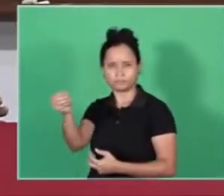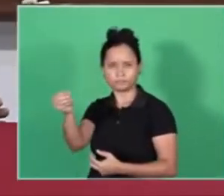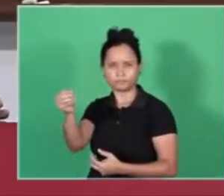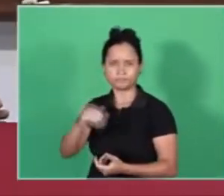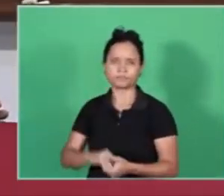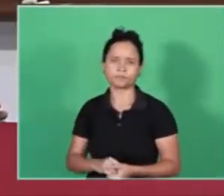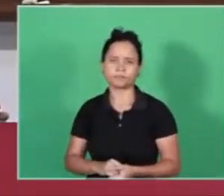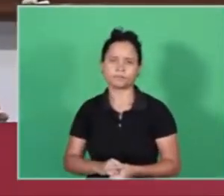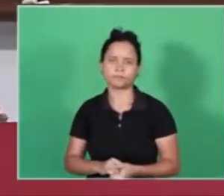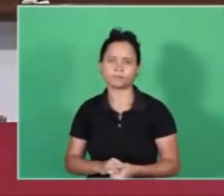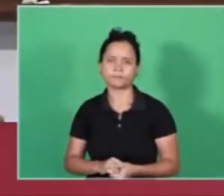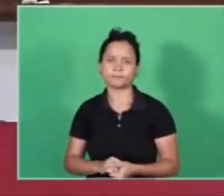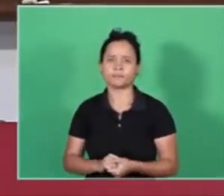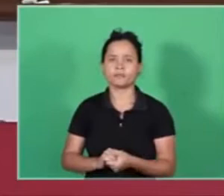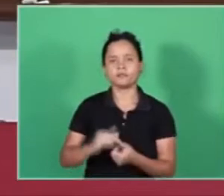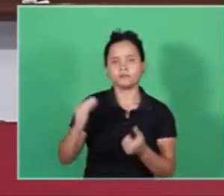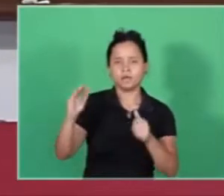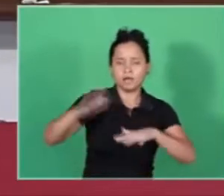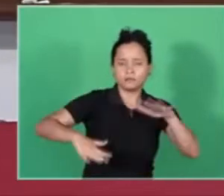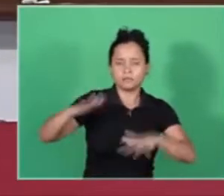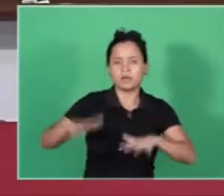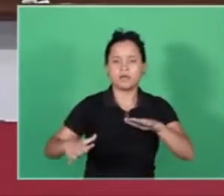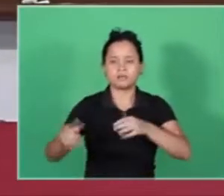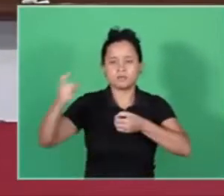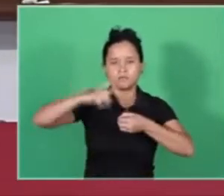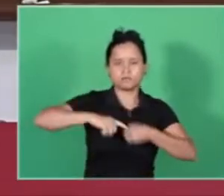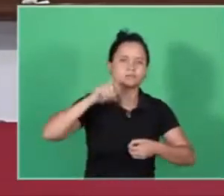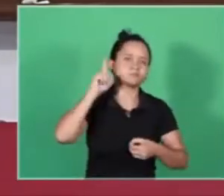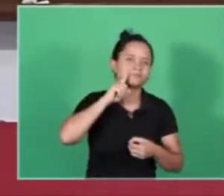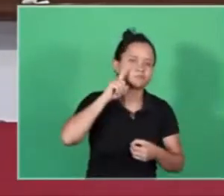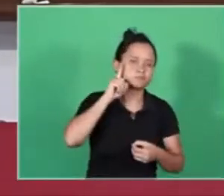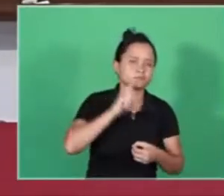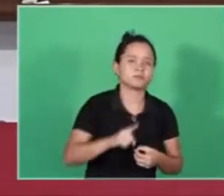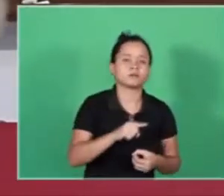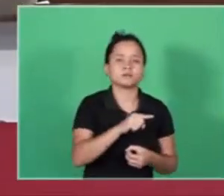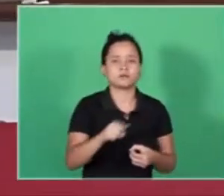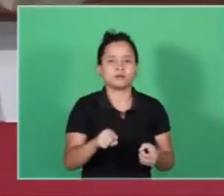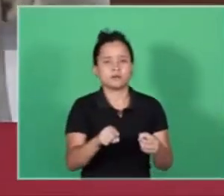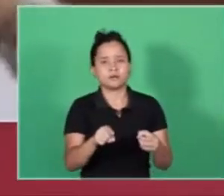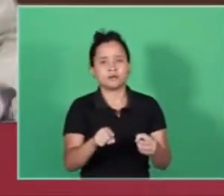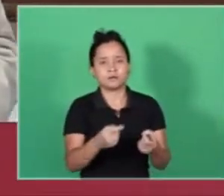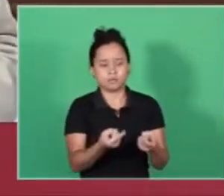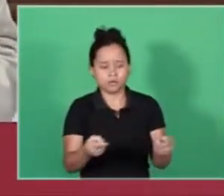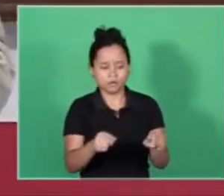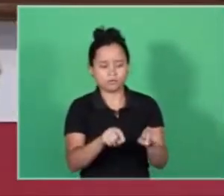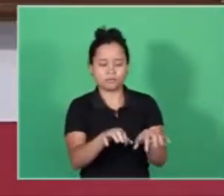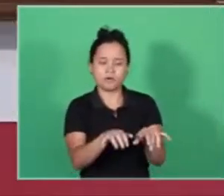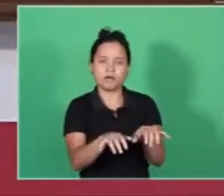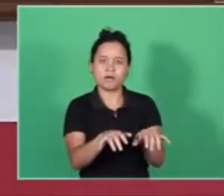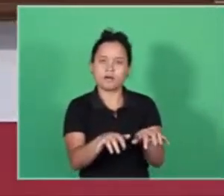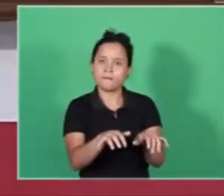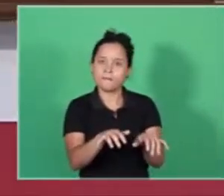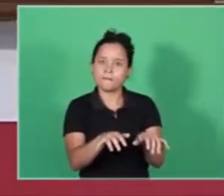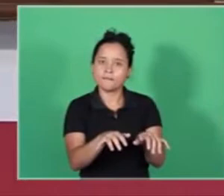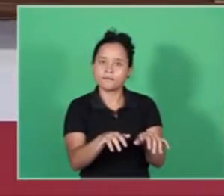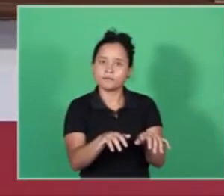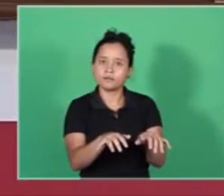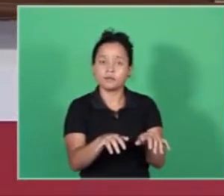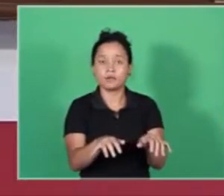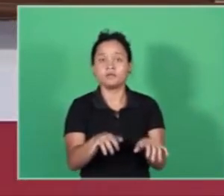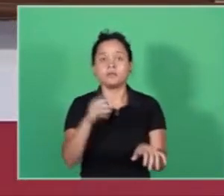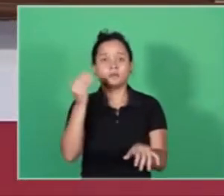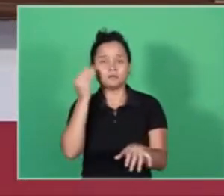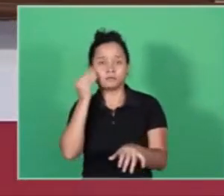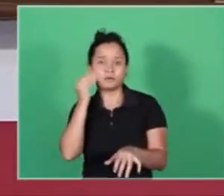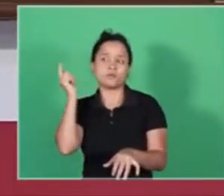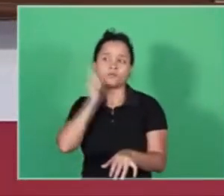He was working with them. And he went to the United States. He taught, he gave shows of